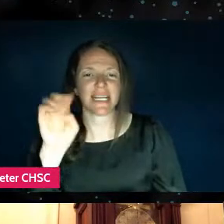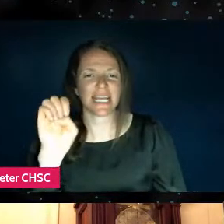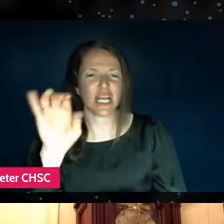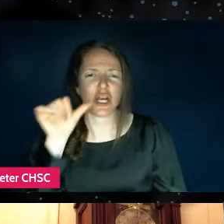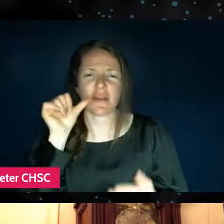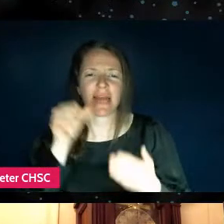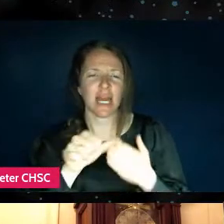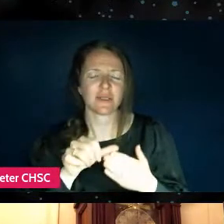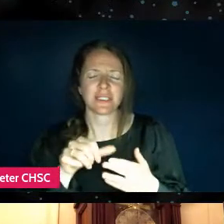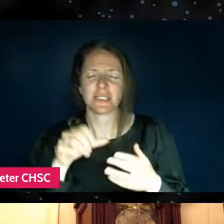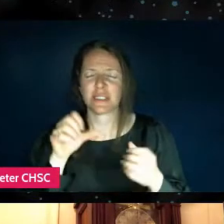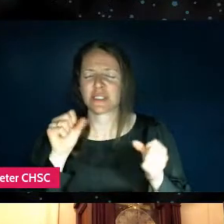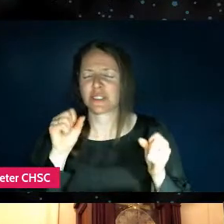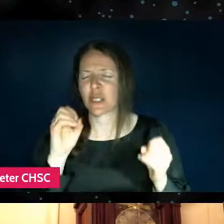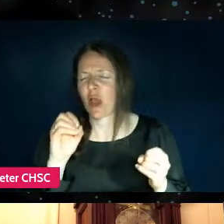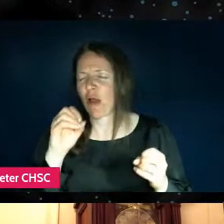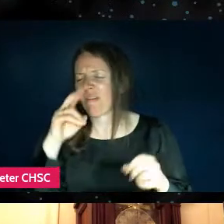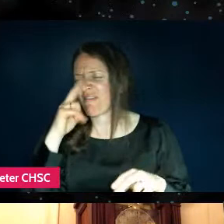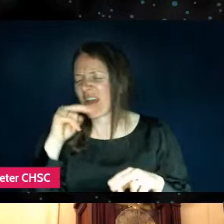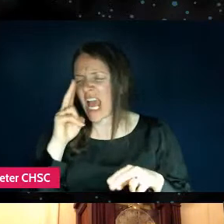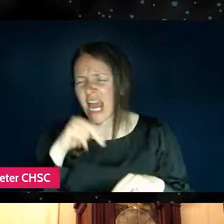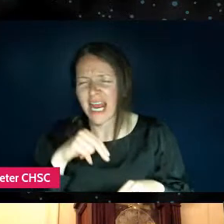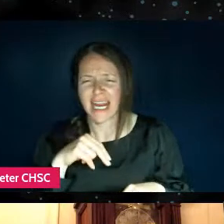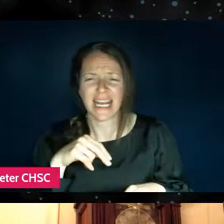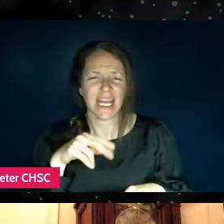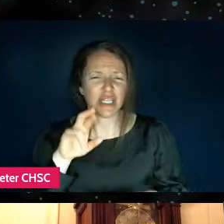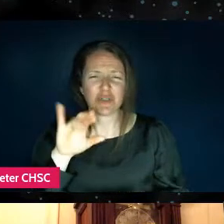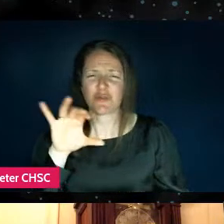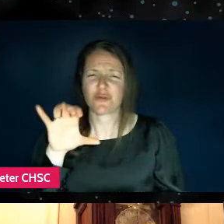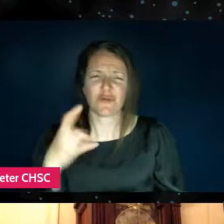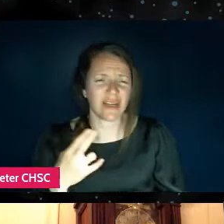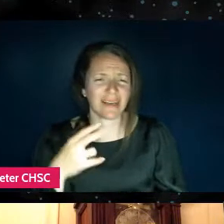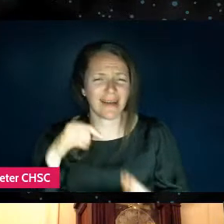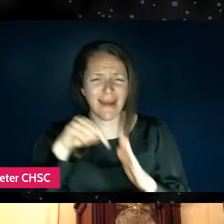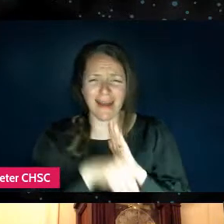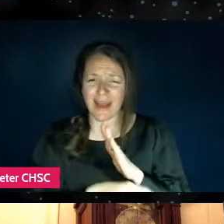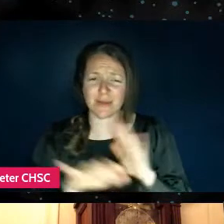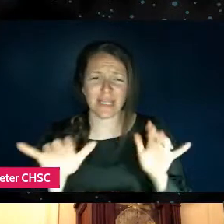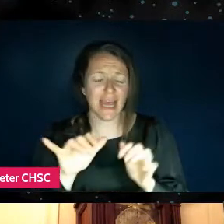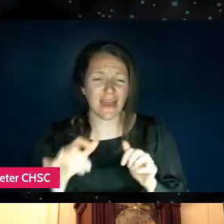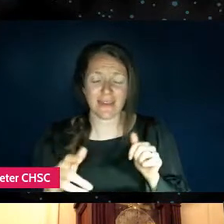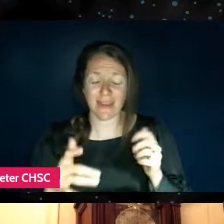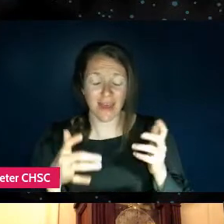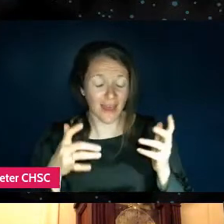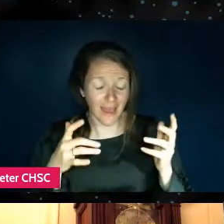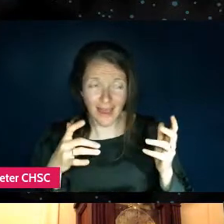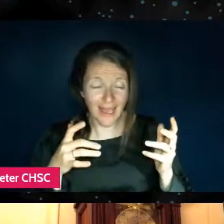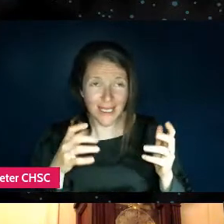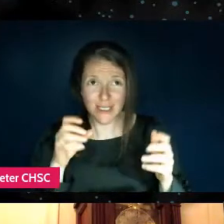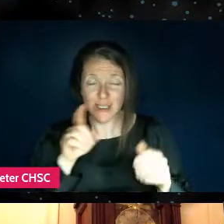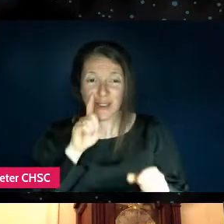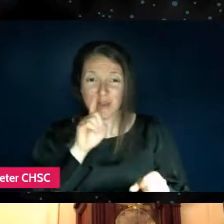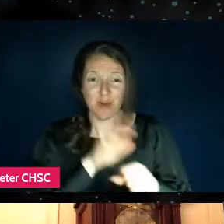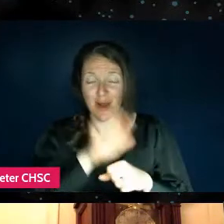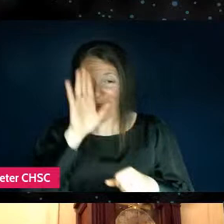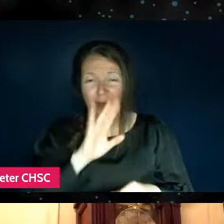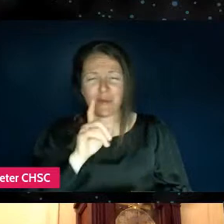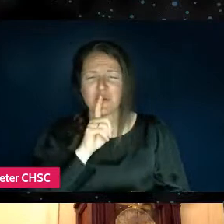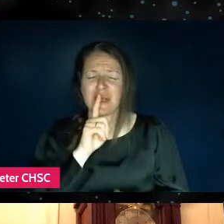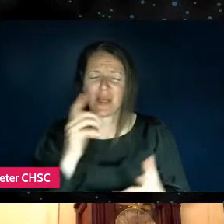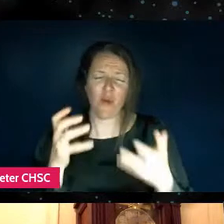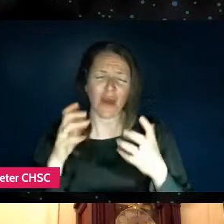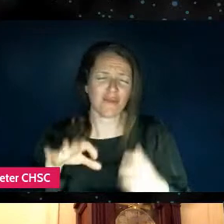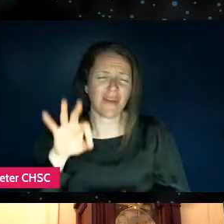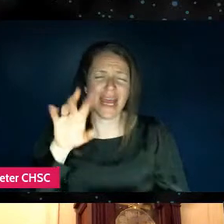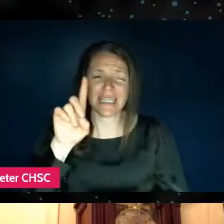Like, she's reading other queens at some ball. It's like the first read in history, I swear to God. And we really wanted to find Daphne. But you